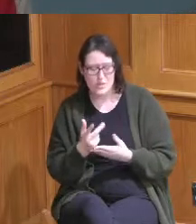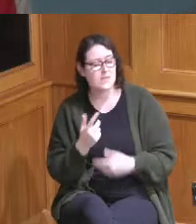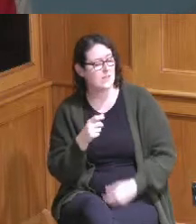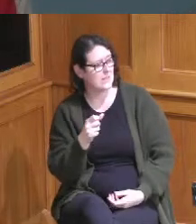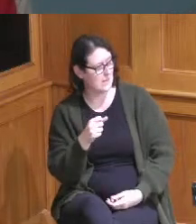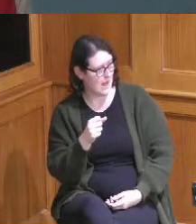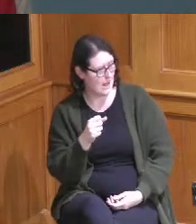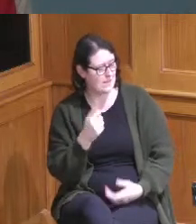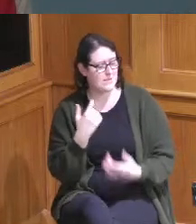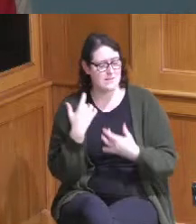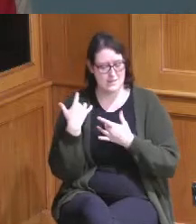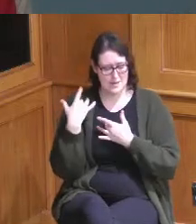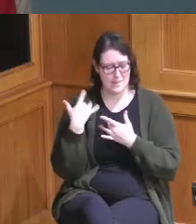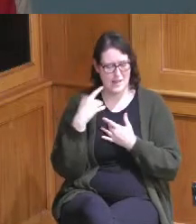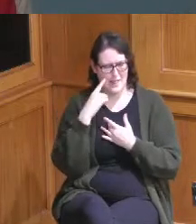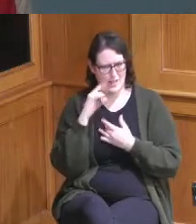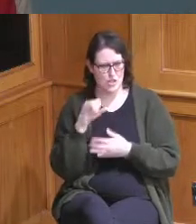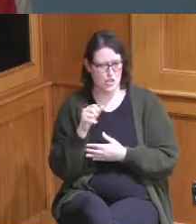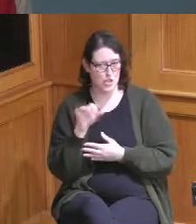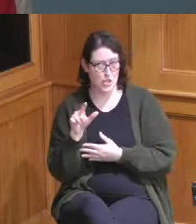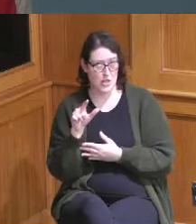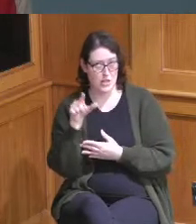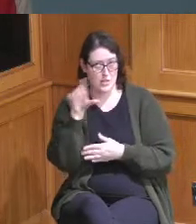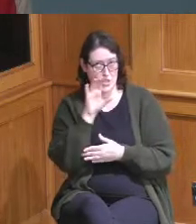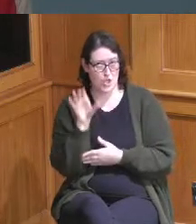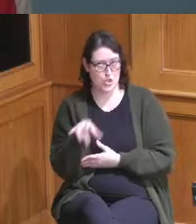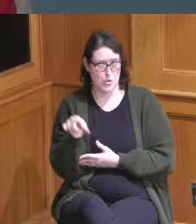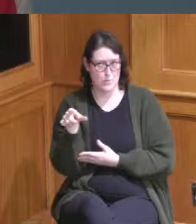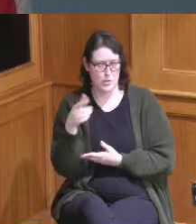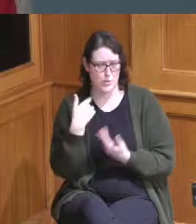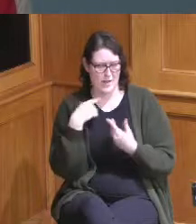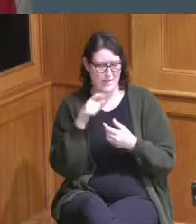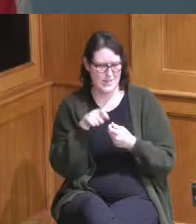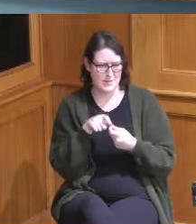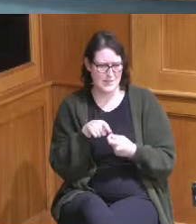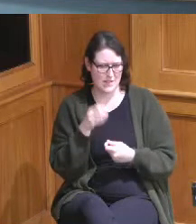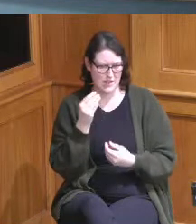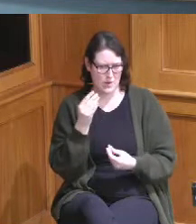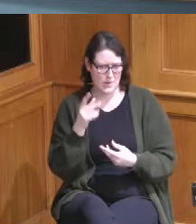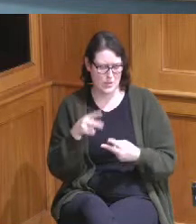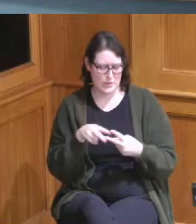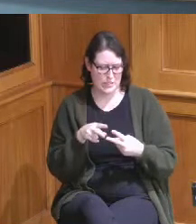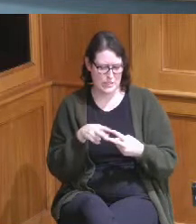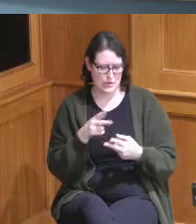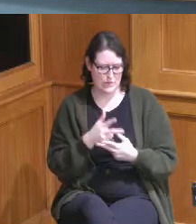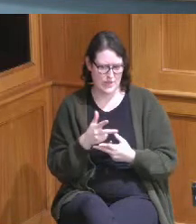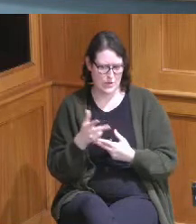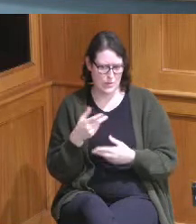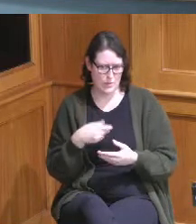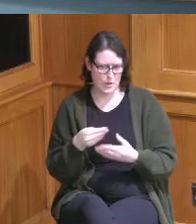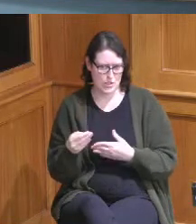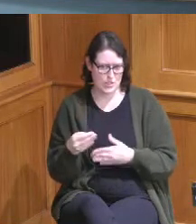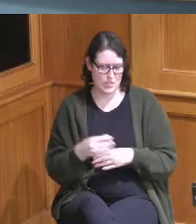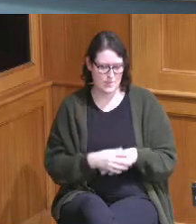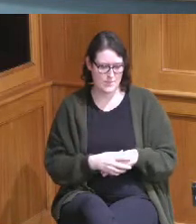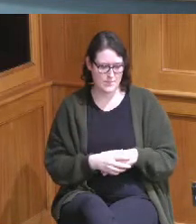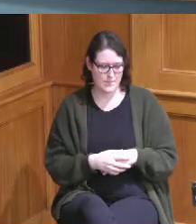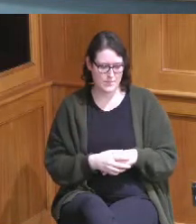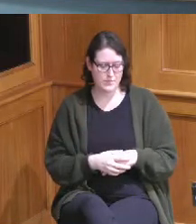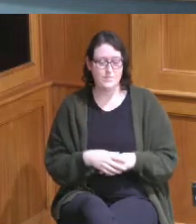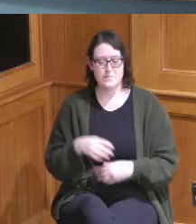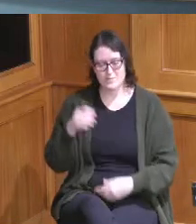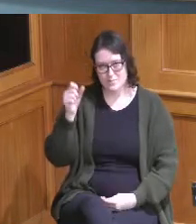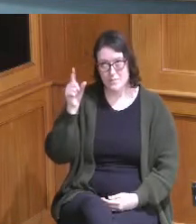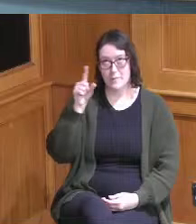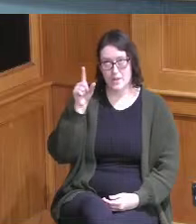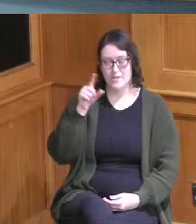do typically. I think Jill is on the line. Jill, do you have specifics on these particular vehicle purchases? Yes,